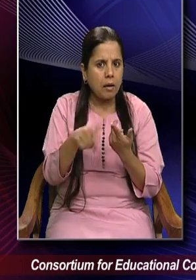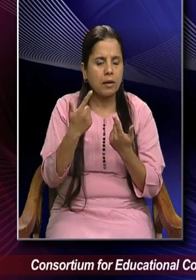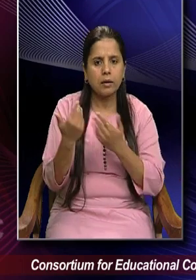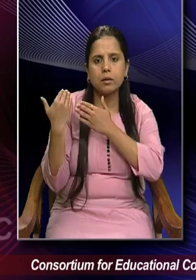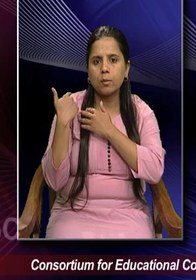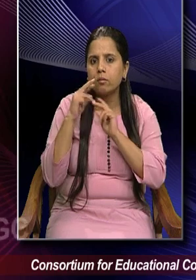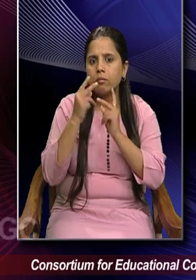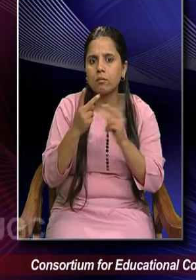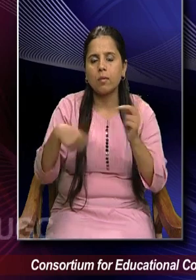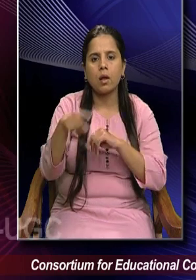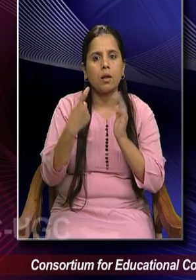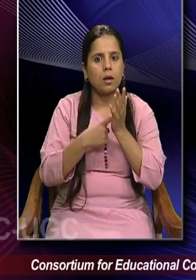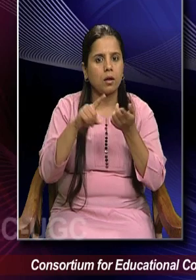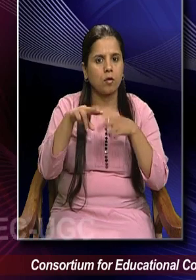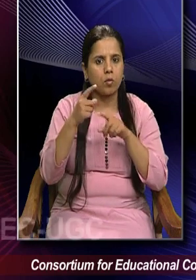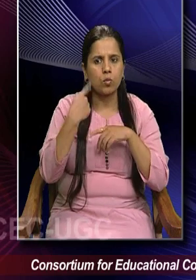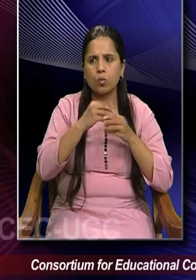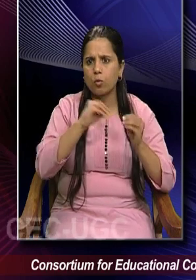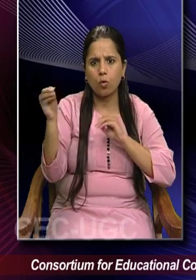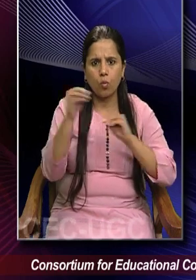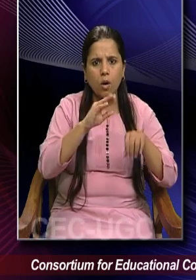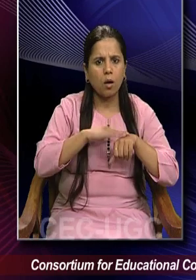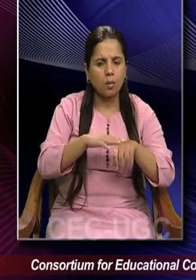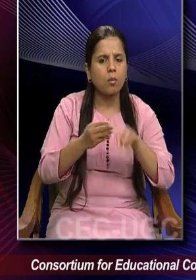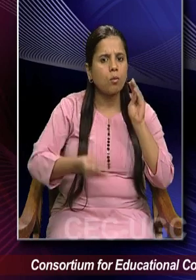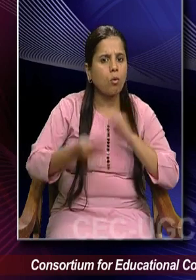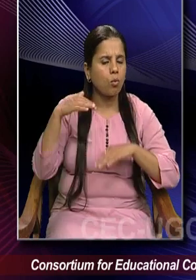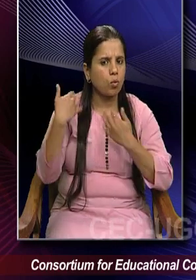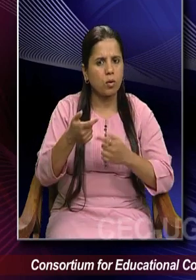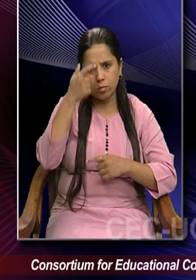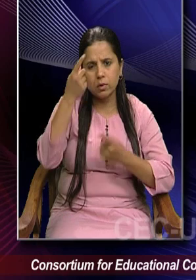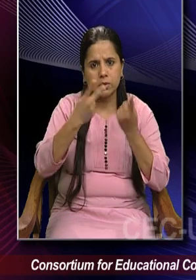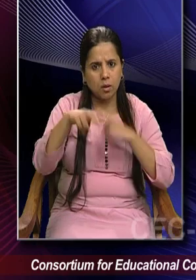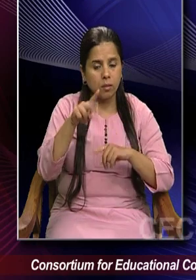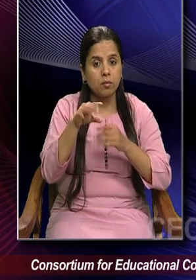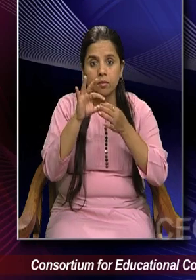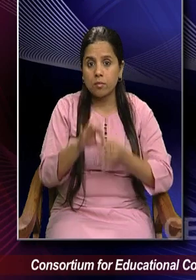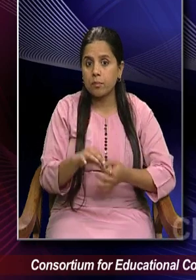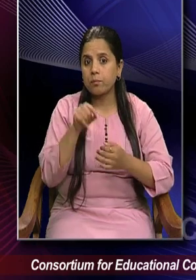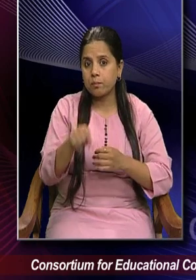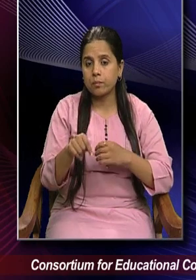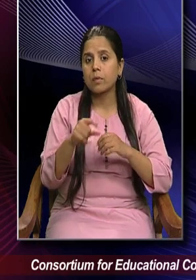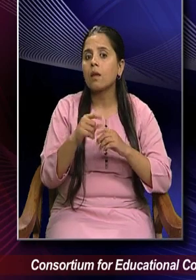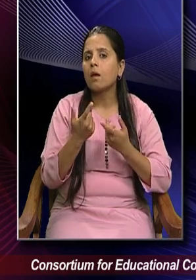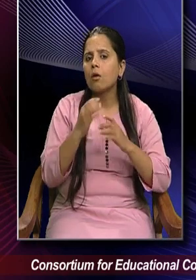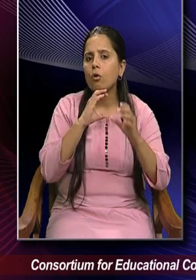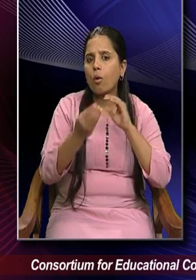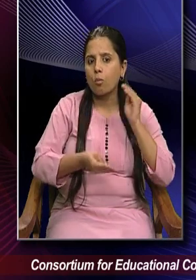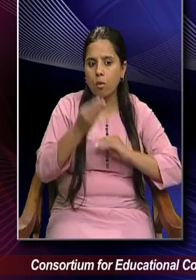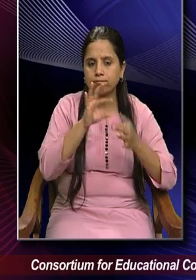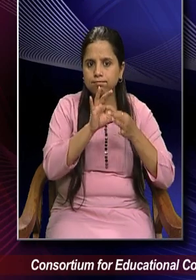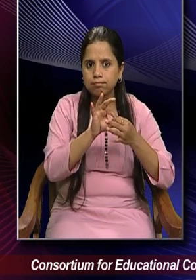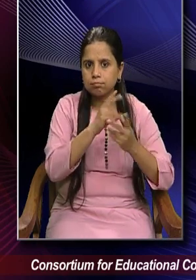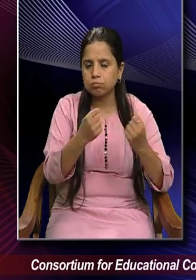reporting of refugee experiences more critical than ever. In this context, development communication offers a powerful